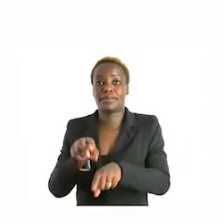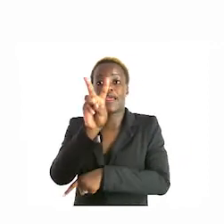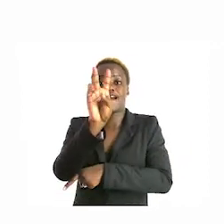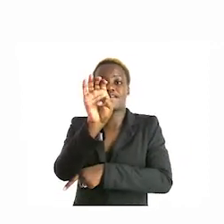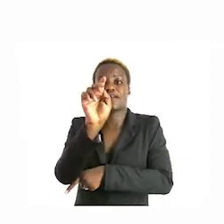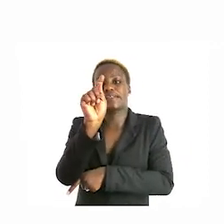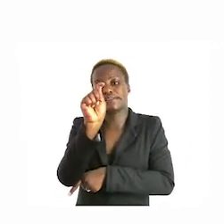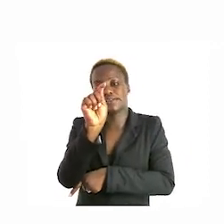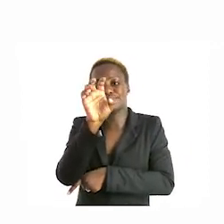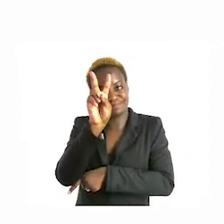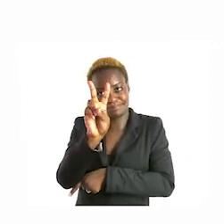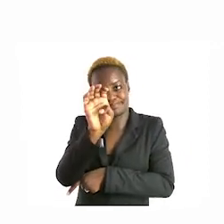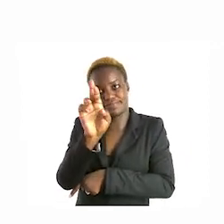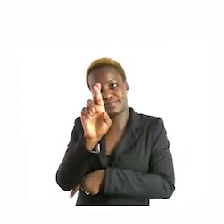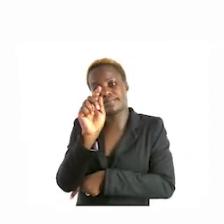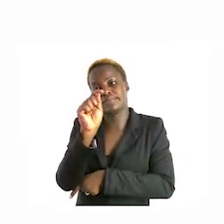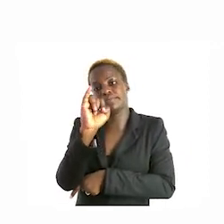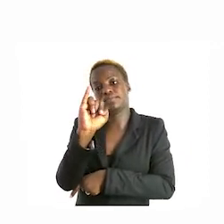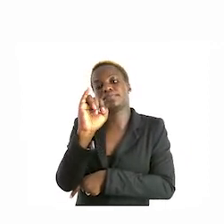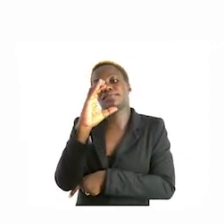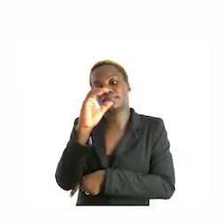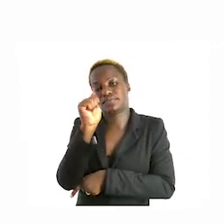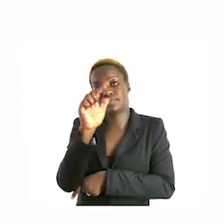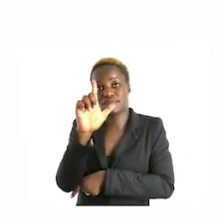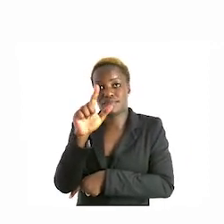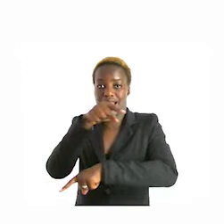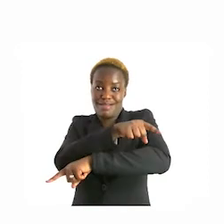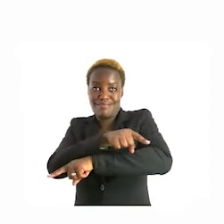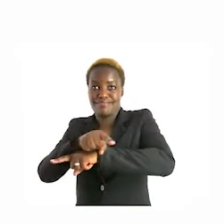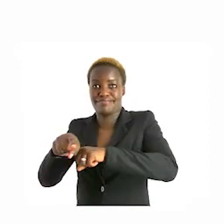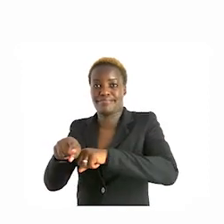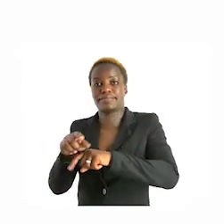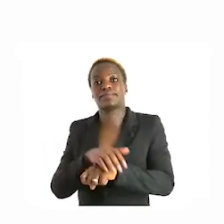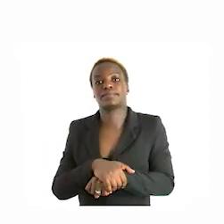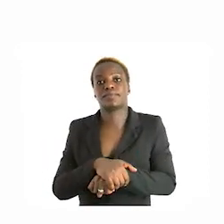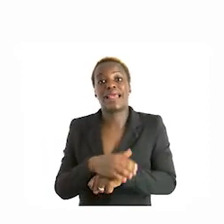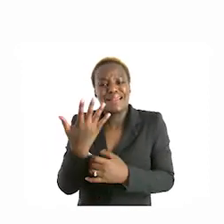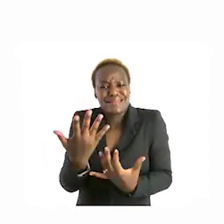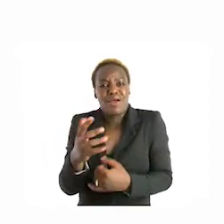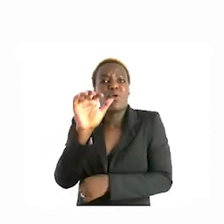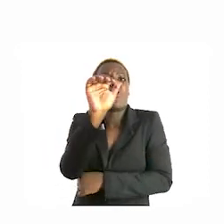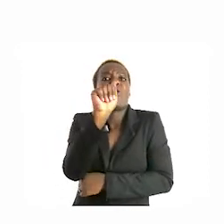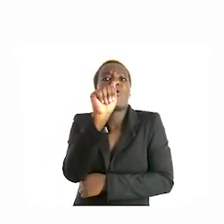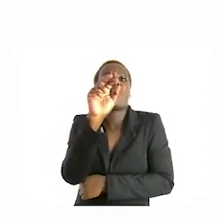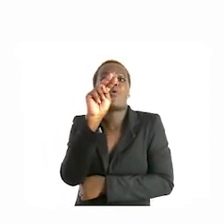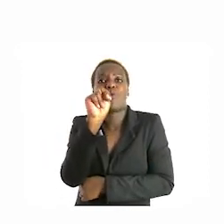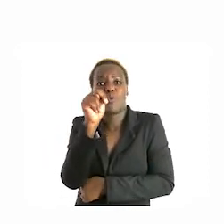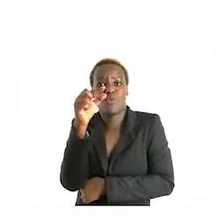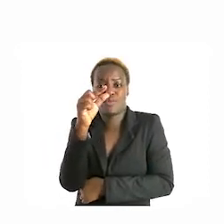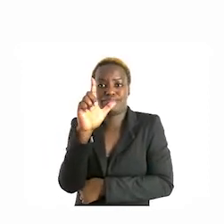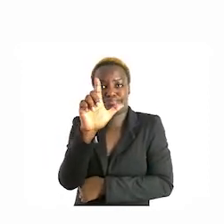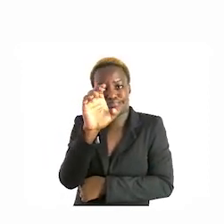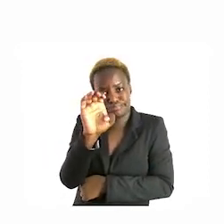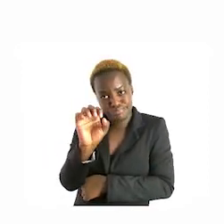line. And then we have to count the angles. Now, what is the angle actually? An angle is where the two lines